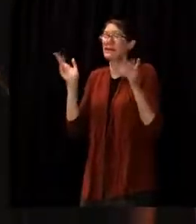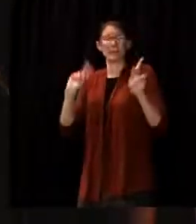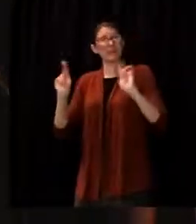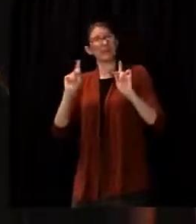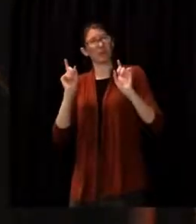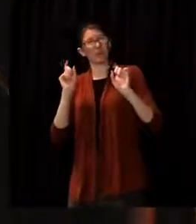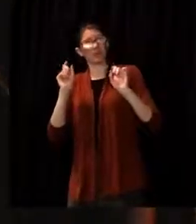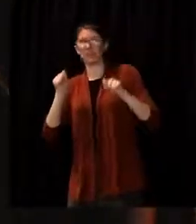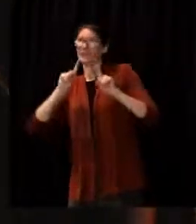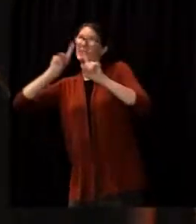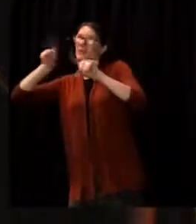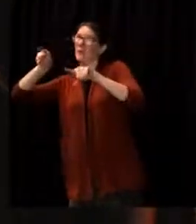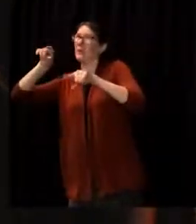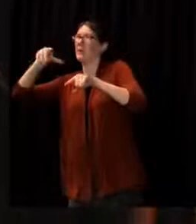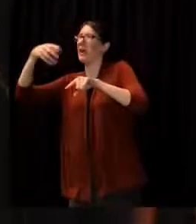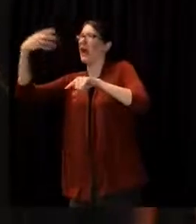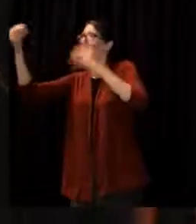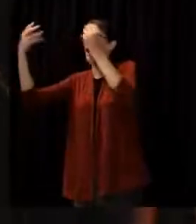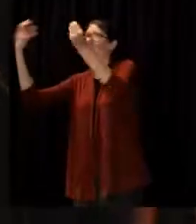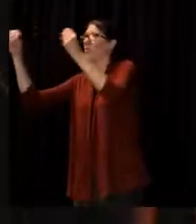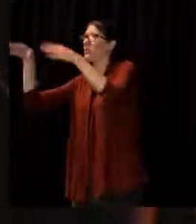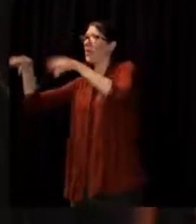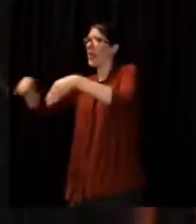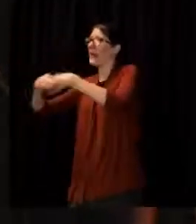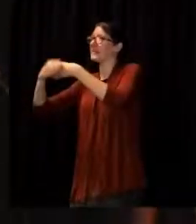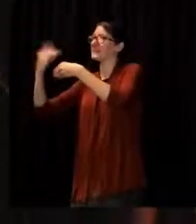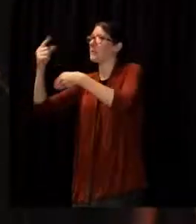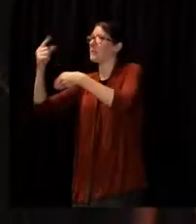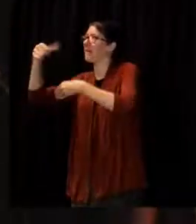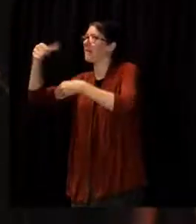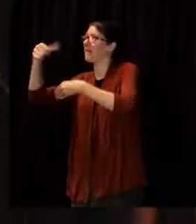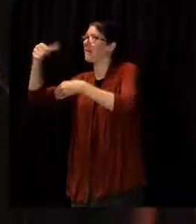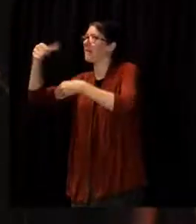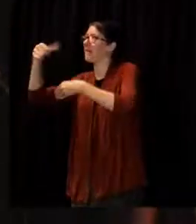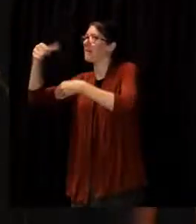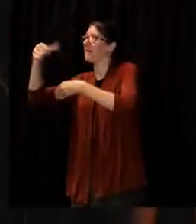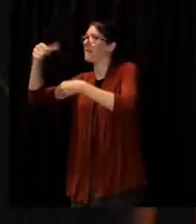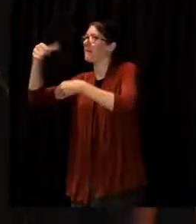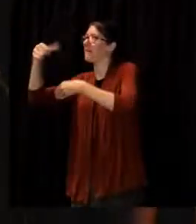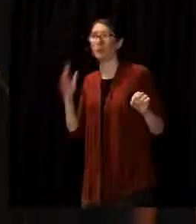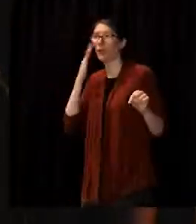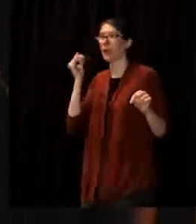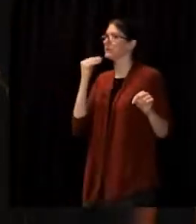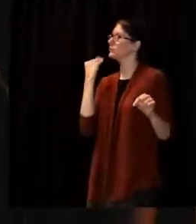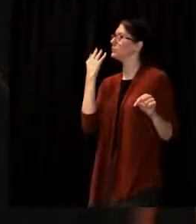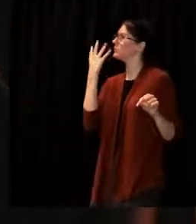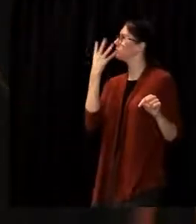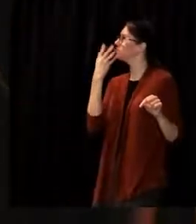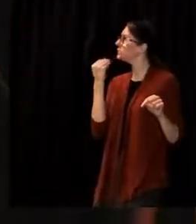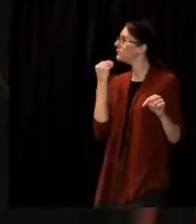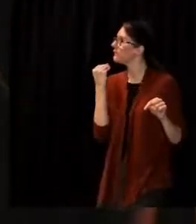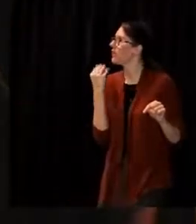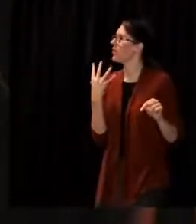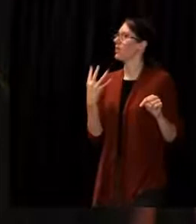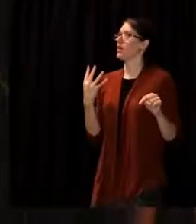wedding, but I want to have it here because of the attitude of worship and beauty and just the invitation of God being in and being a part